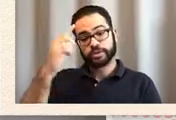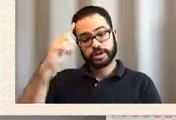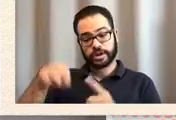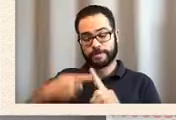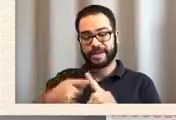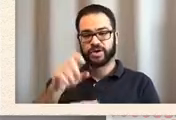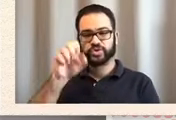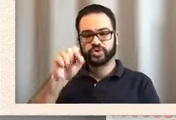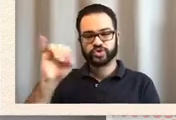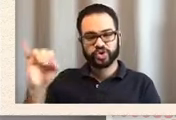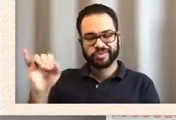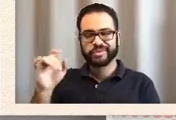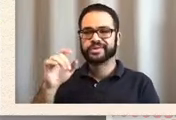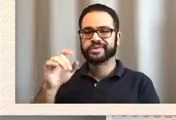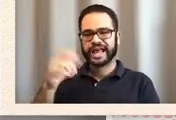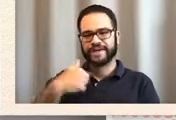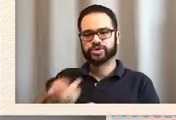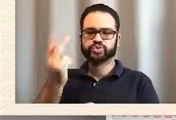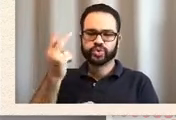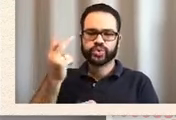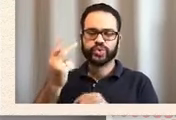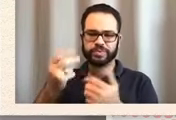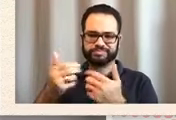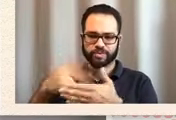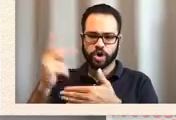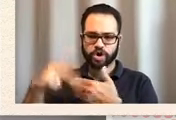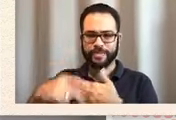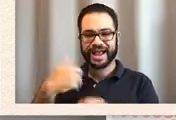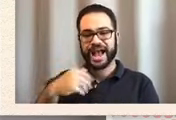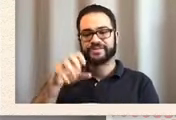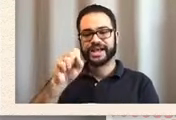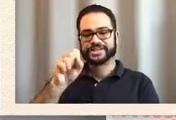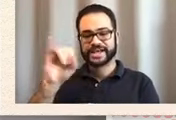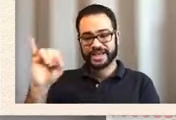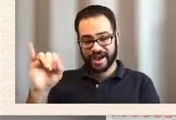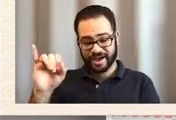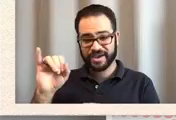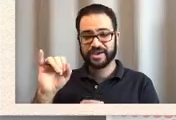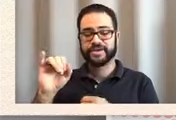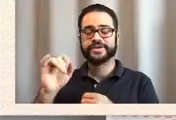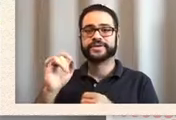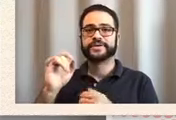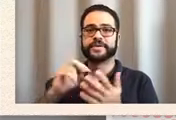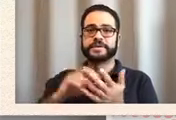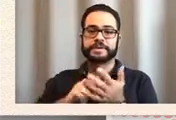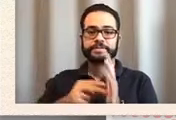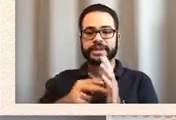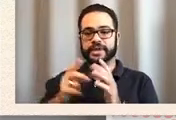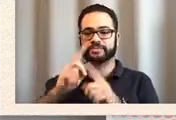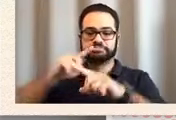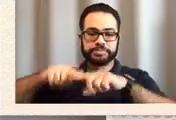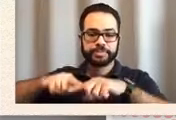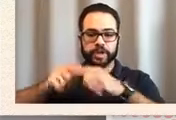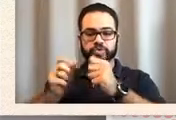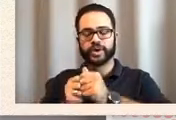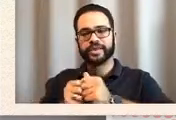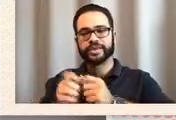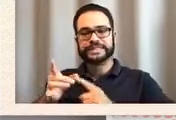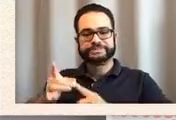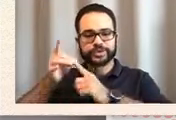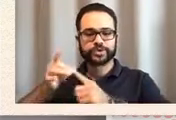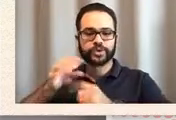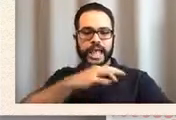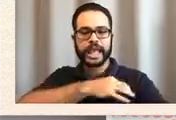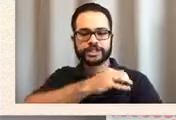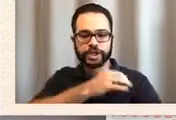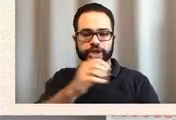two programs. You have the supplemental security income, which is, based on certain eligibility requirements. And then we have something